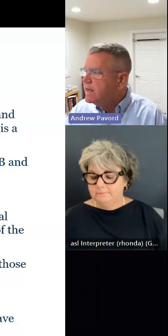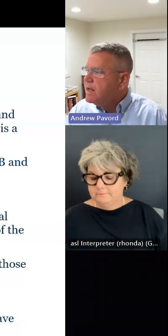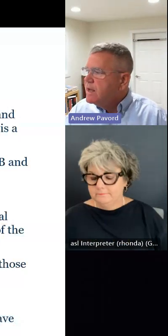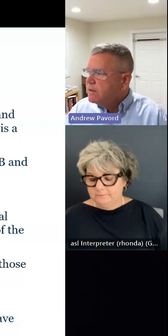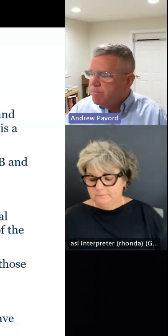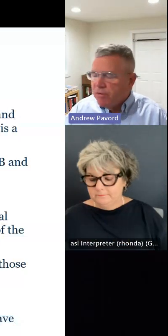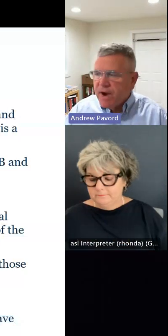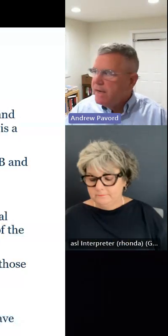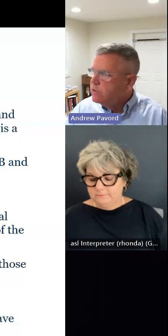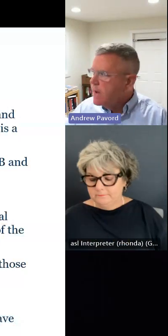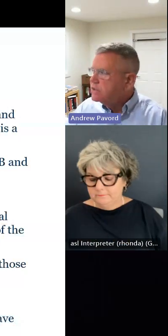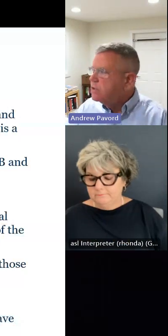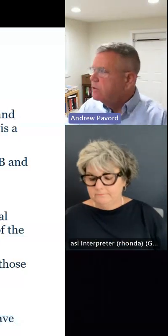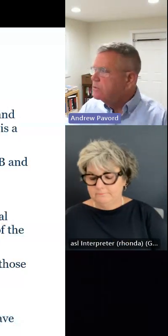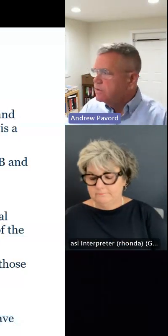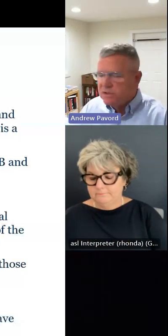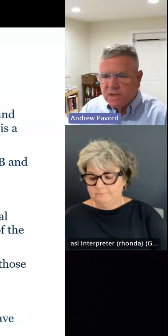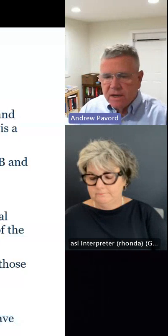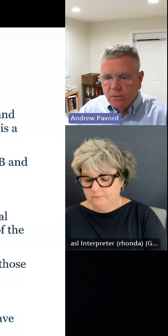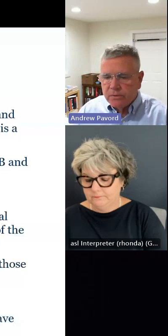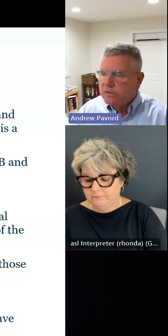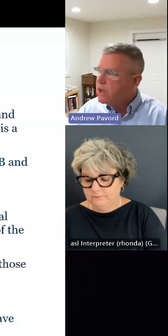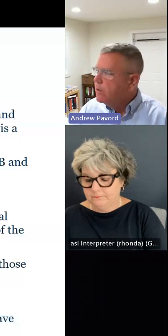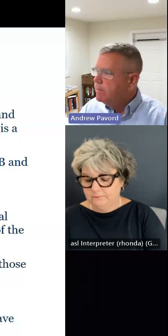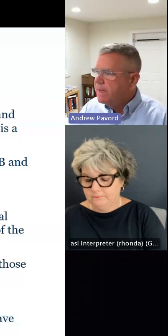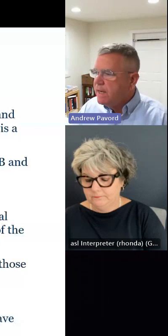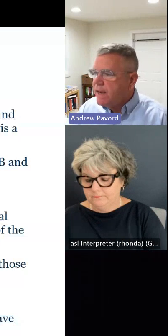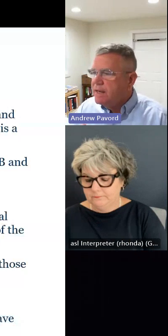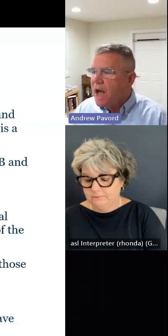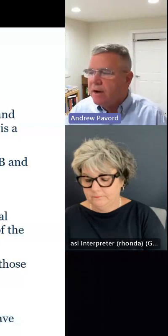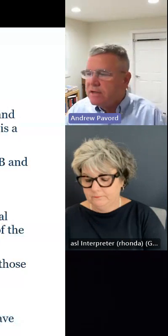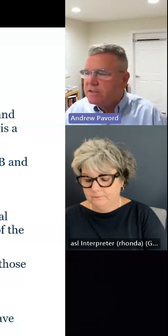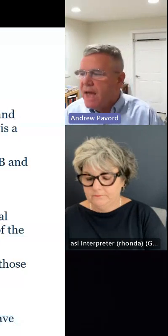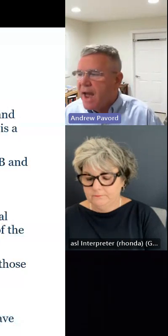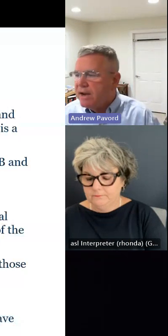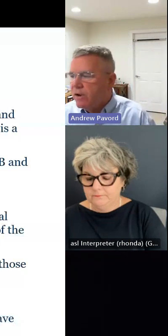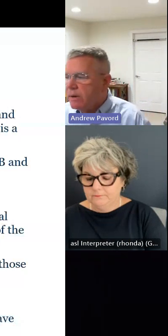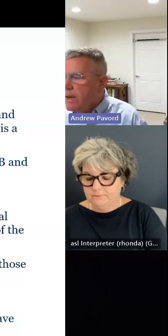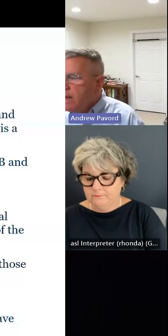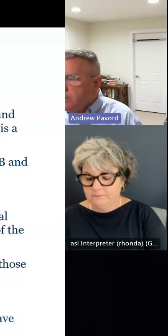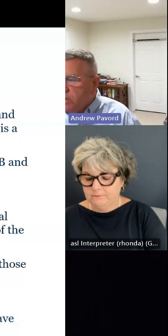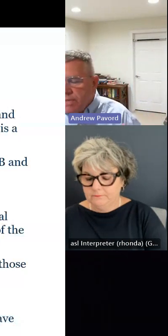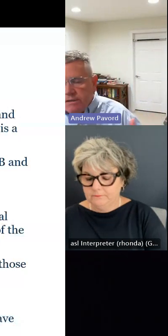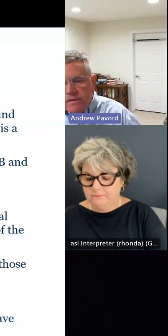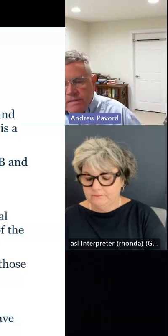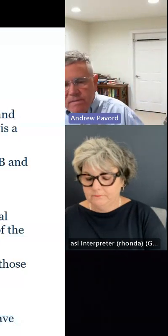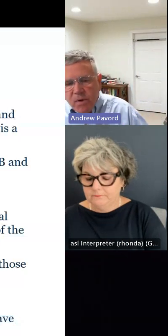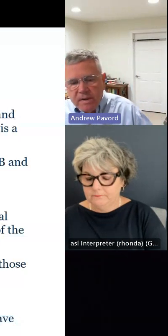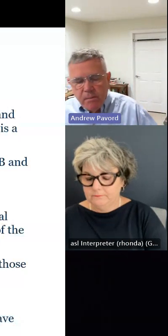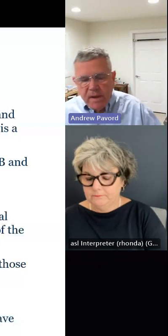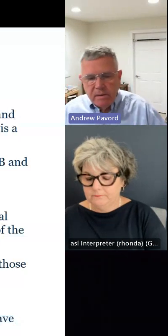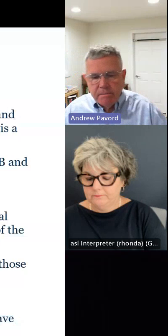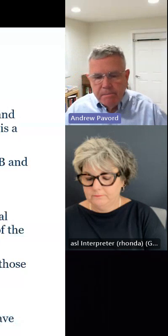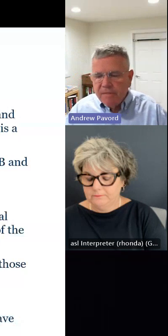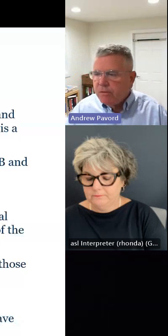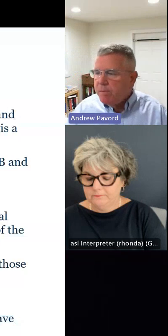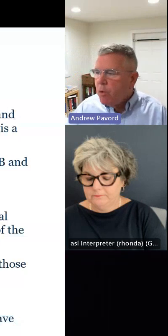GTAS data provided to external stakeholders, OMB and Congress, is accurate. So